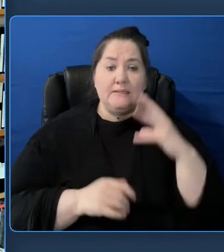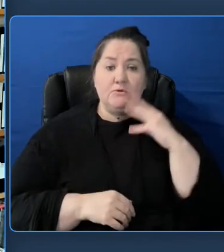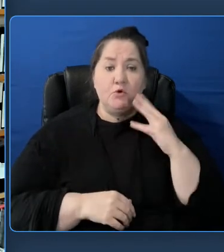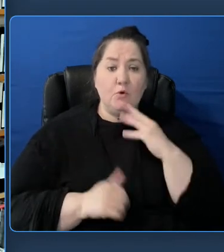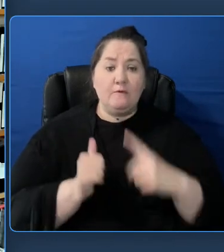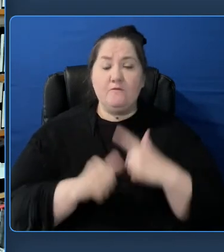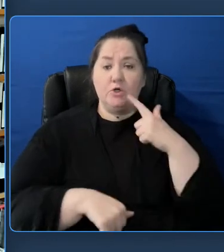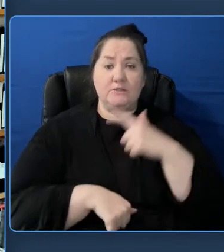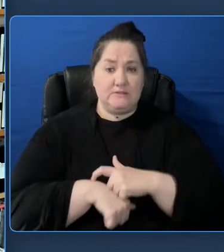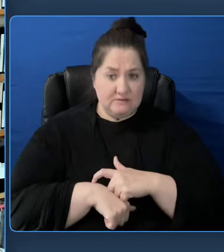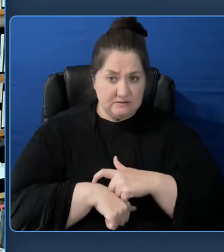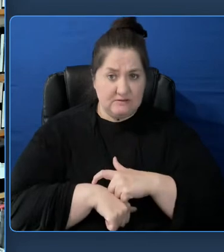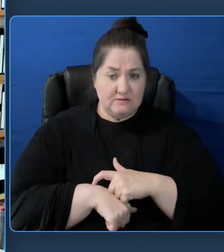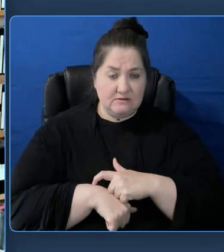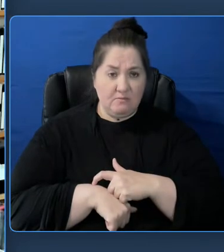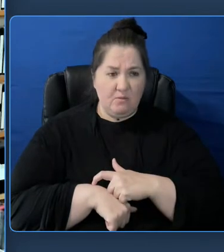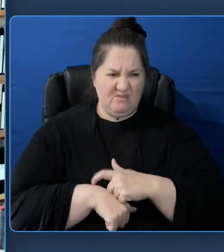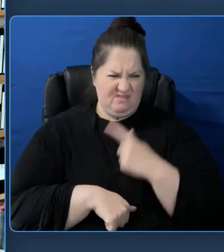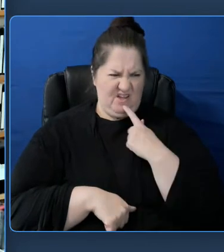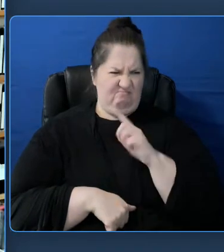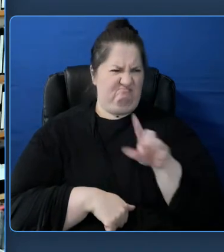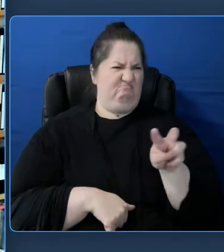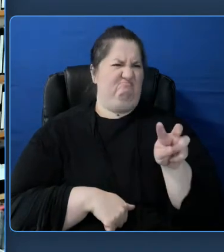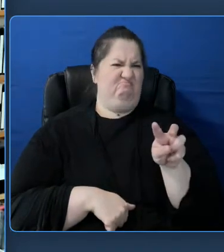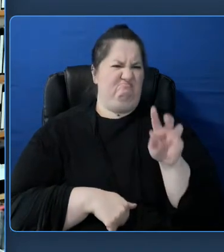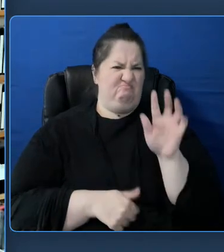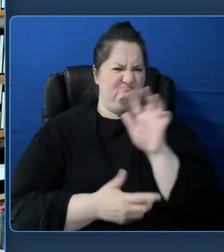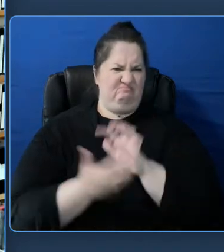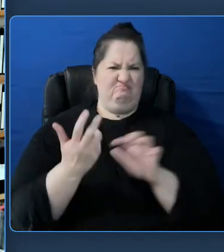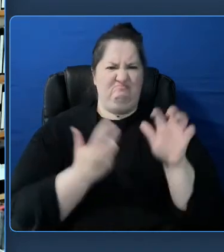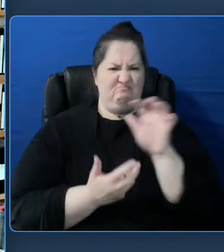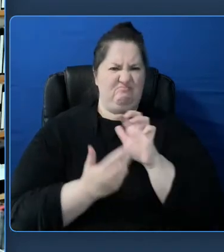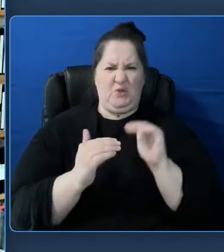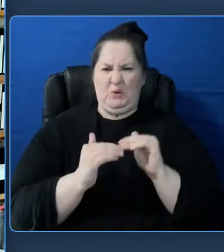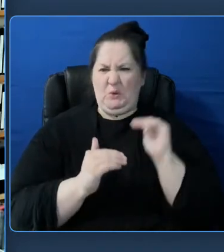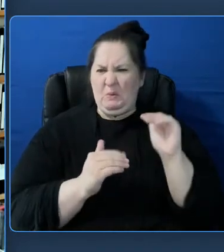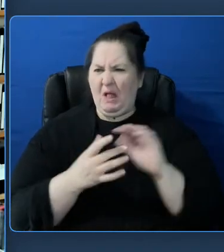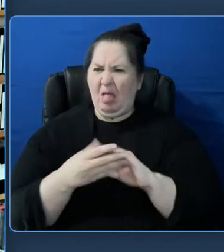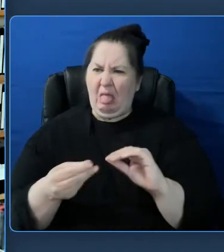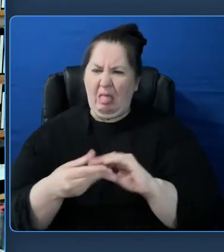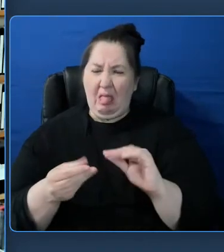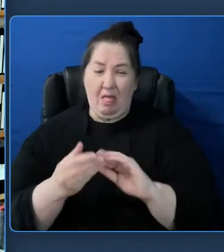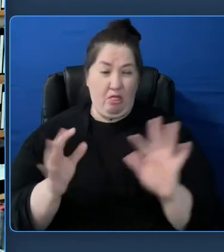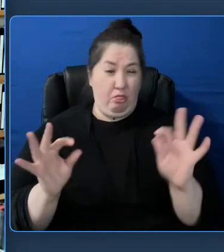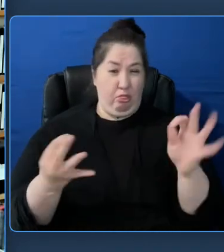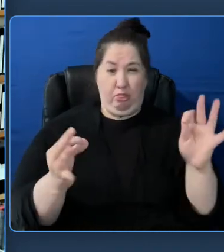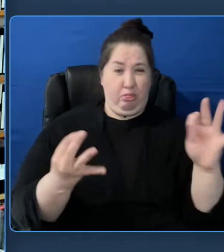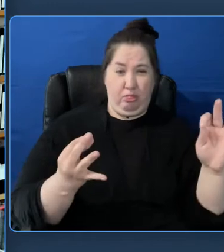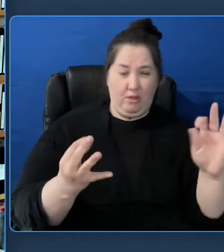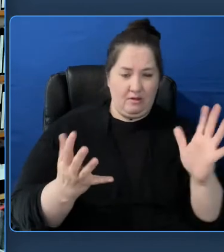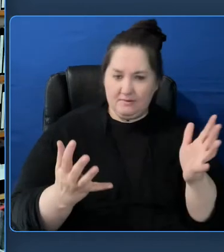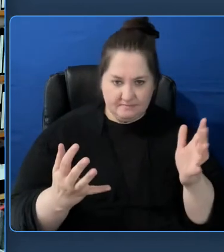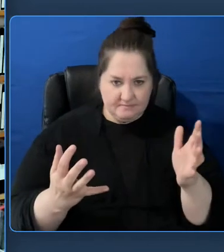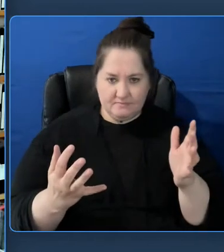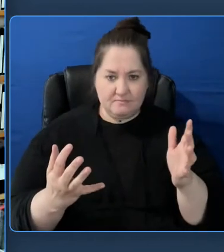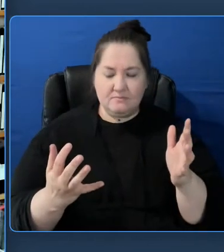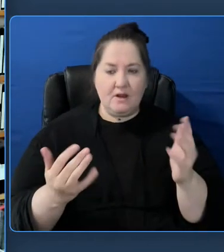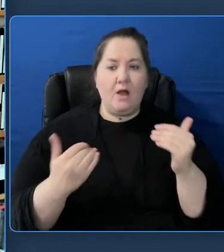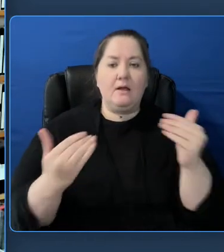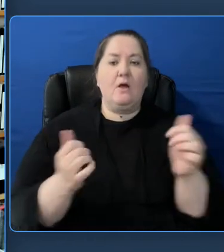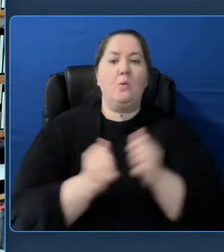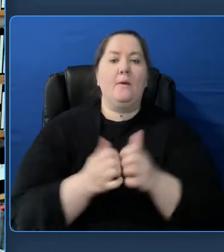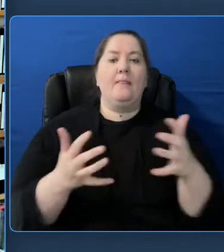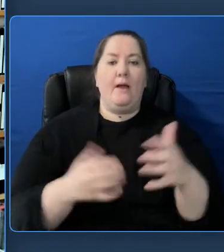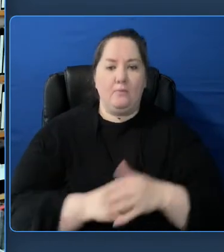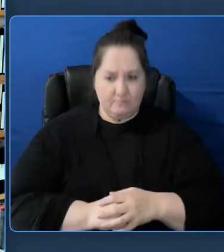time is going to say, this is confusing. There's too much talk. This is distracting. I'll get along without